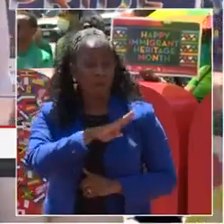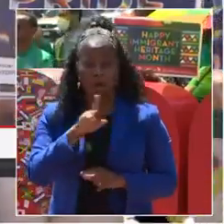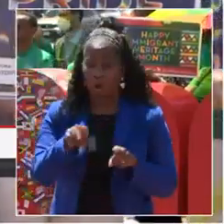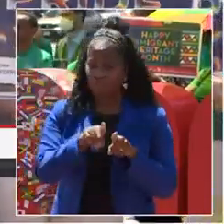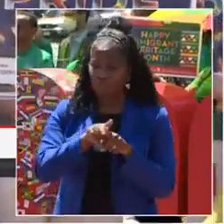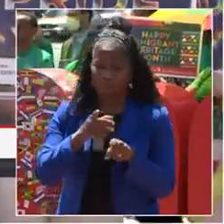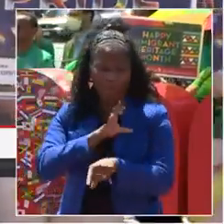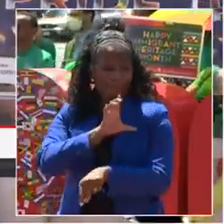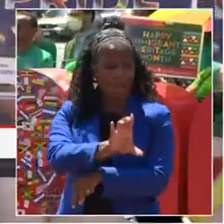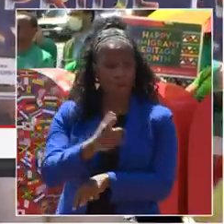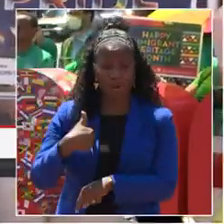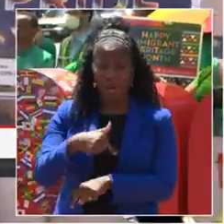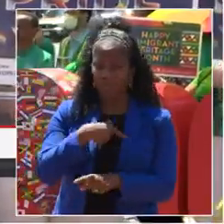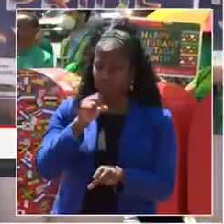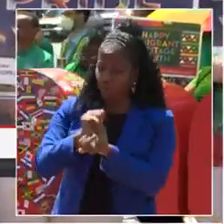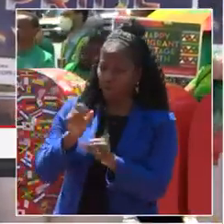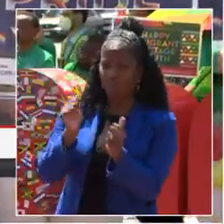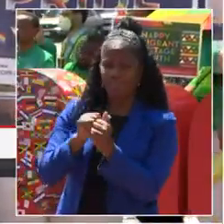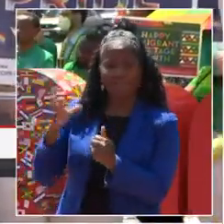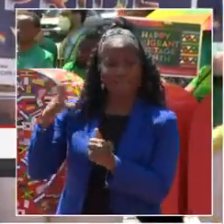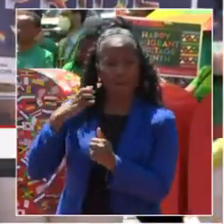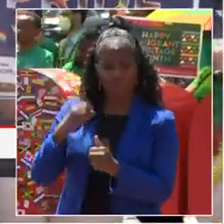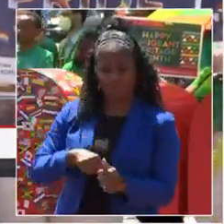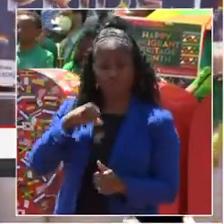us to work with Capitol Pride Alliance,